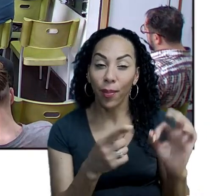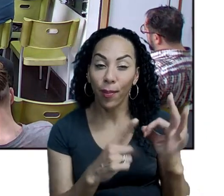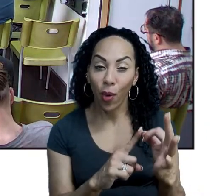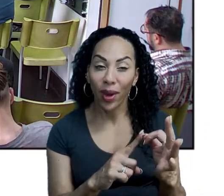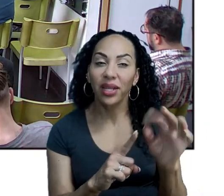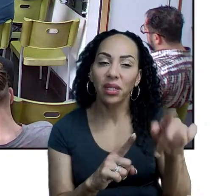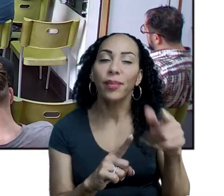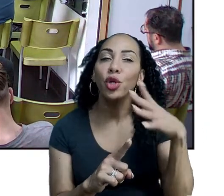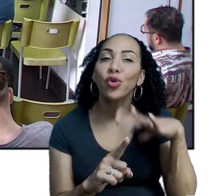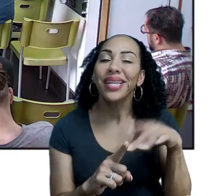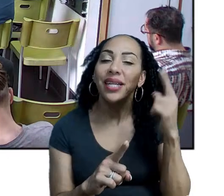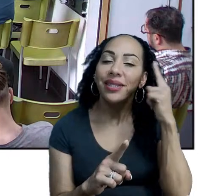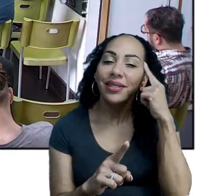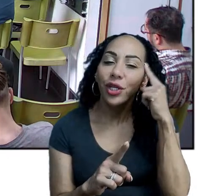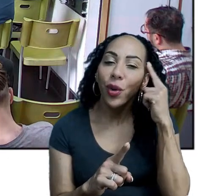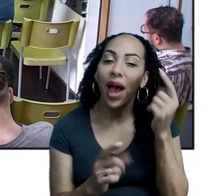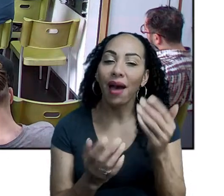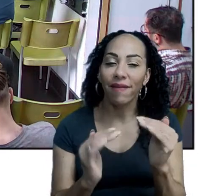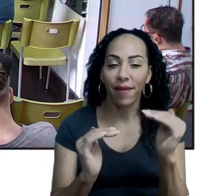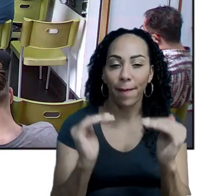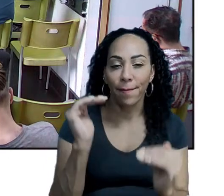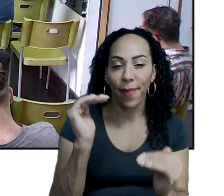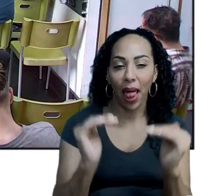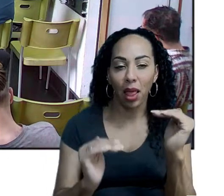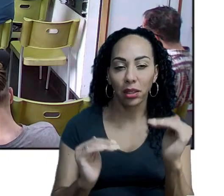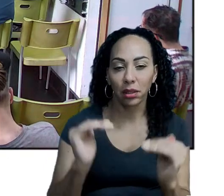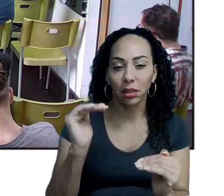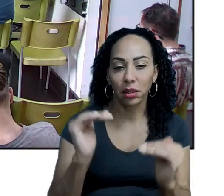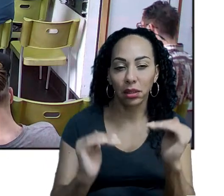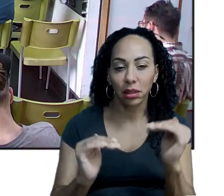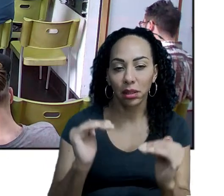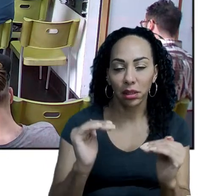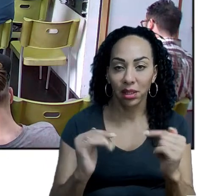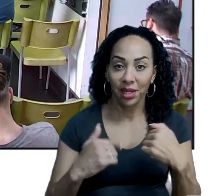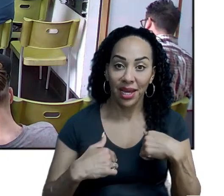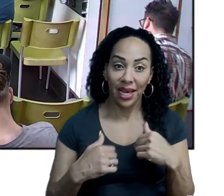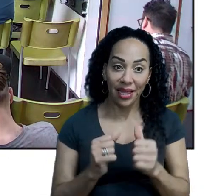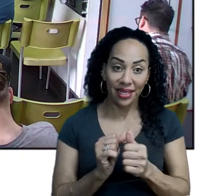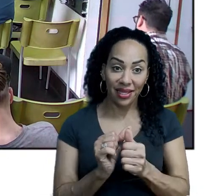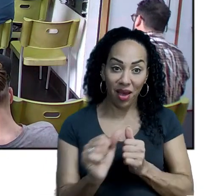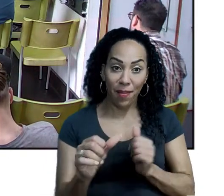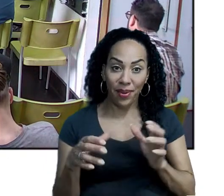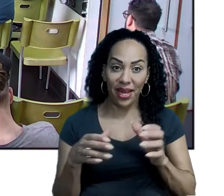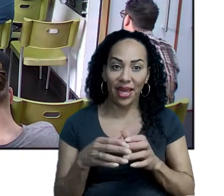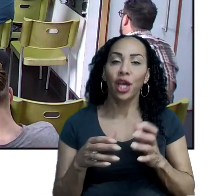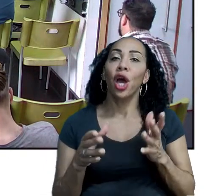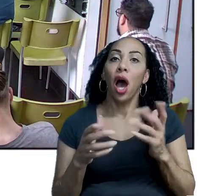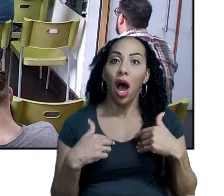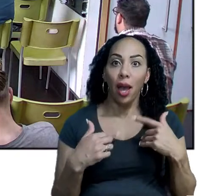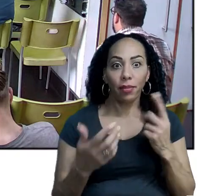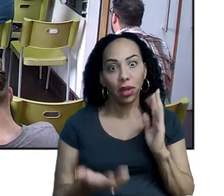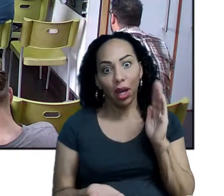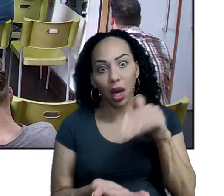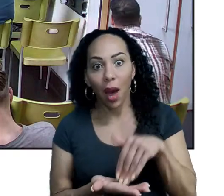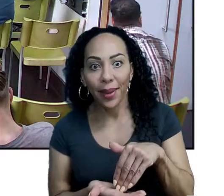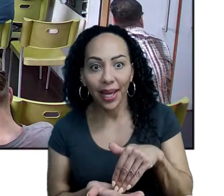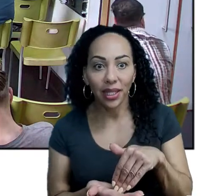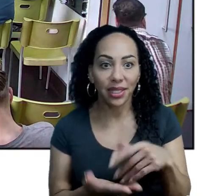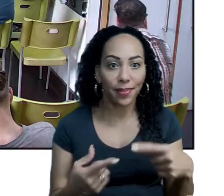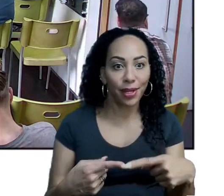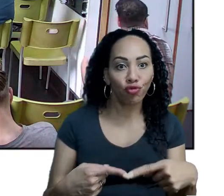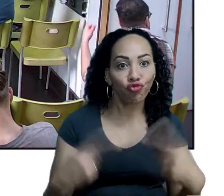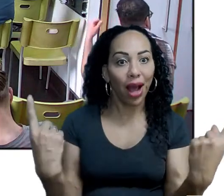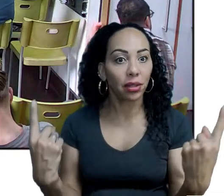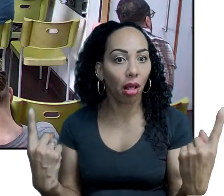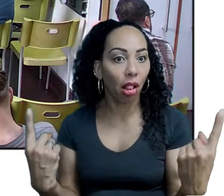do need to be as a company in this kind of environment, in this sort of sphere, is you need to kind of be radical, right? You know, you need to kind of think,